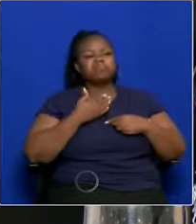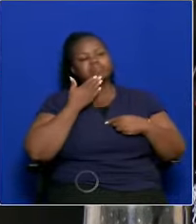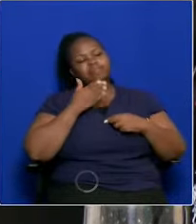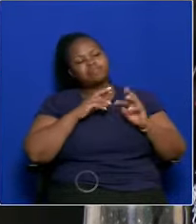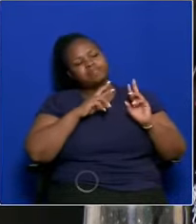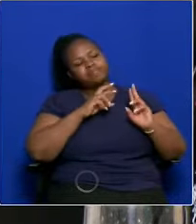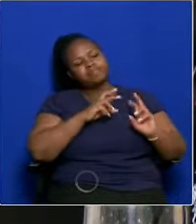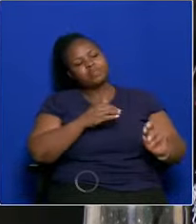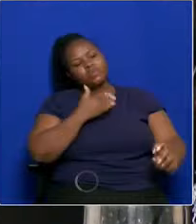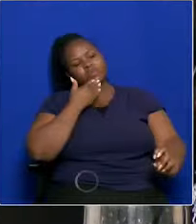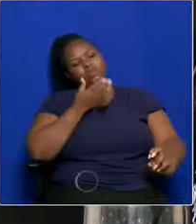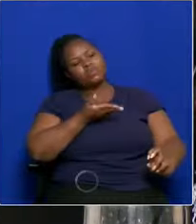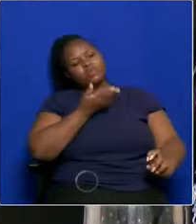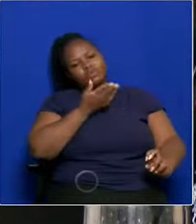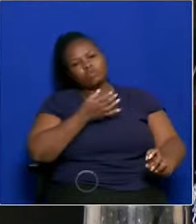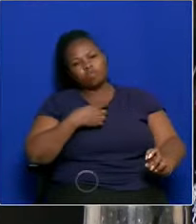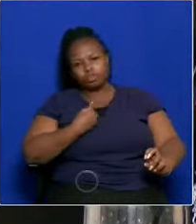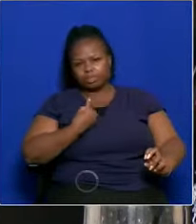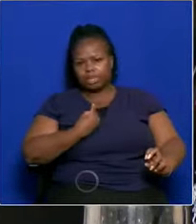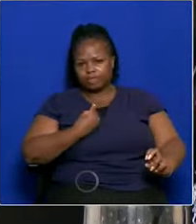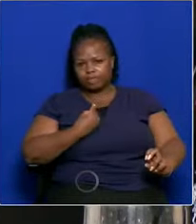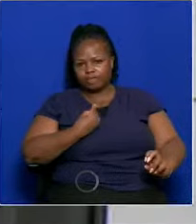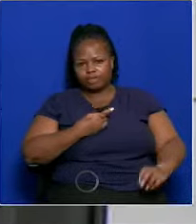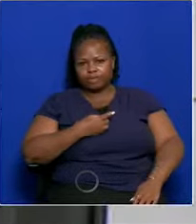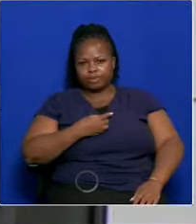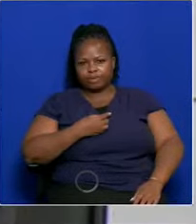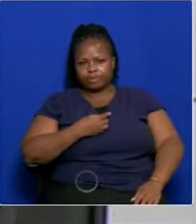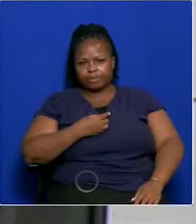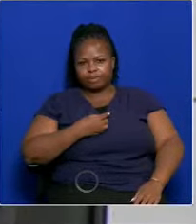own purpose or your own benefit? No.